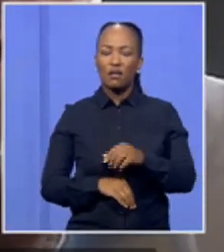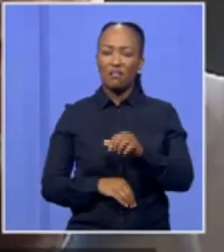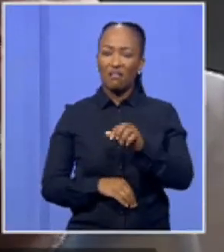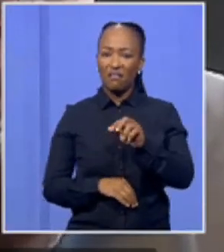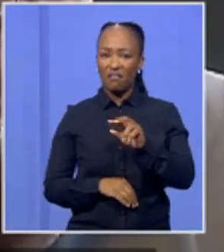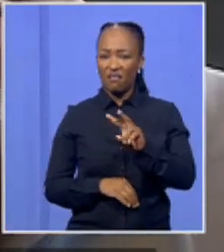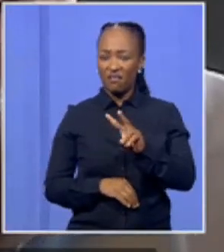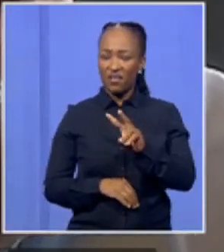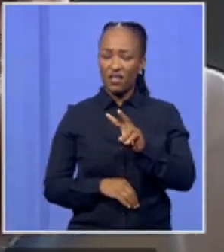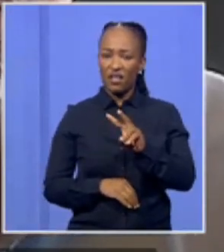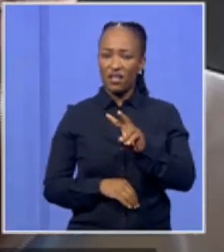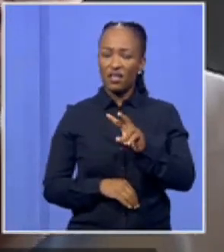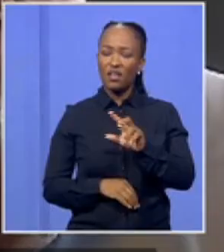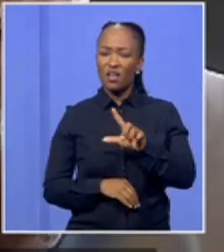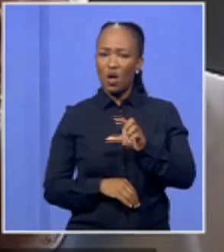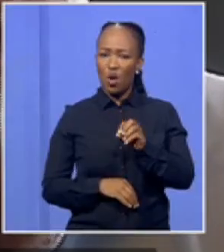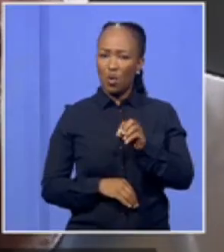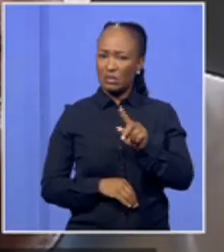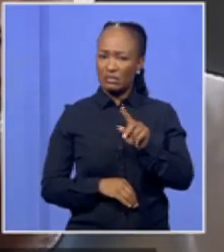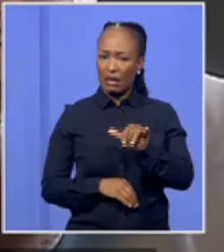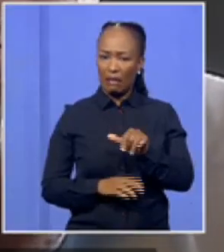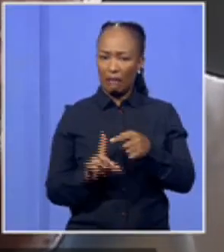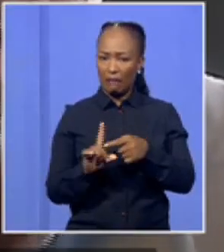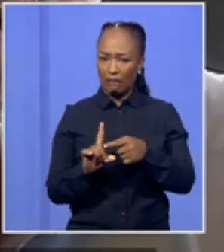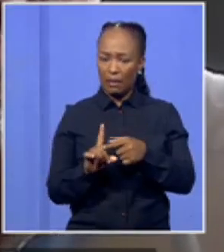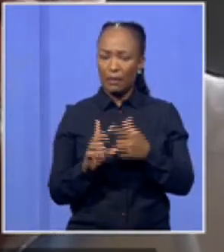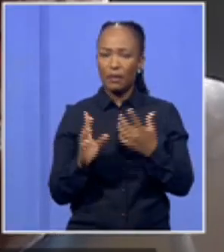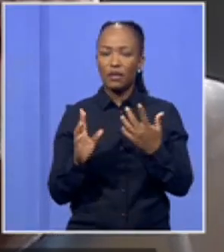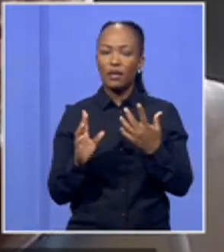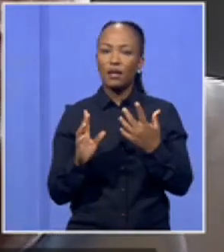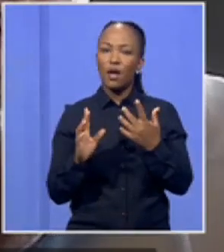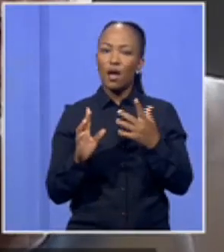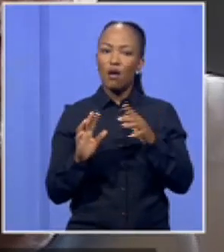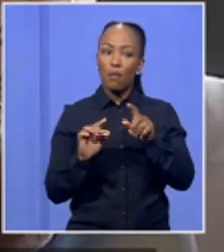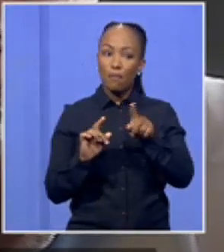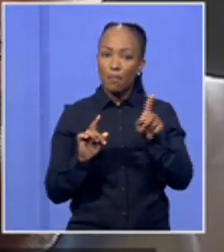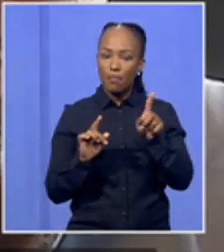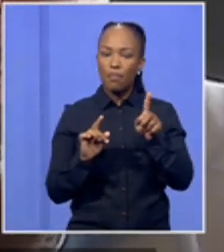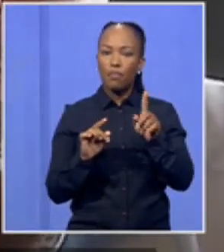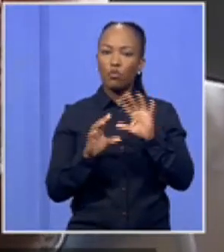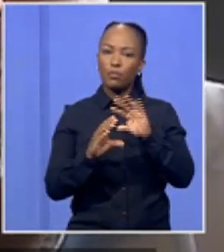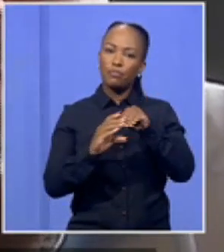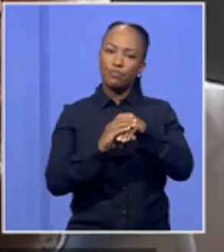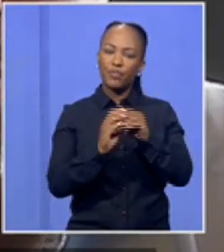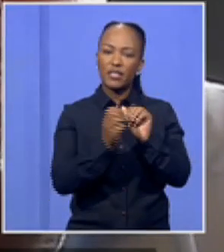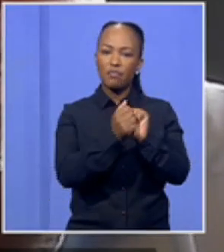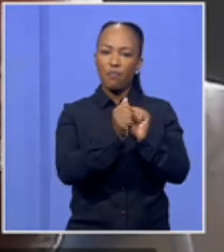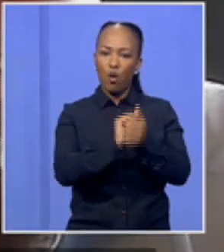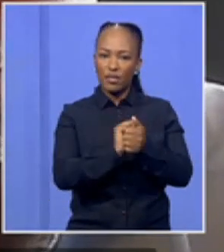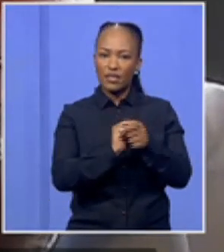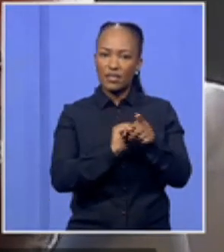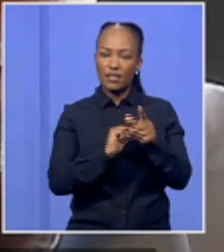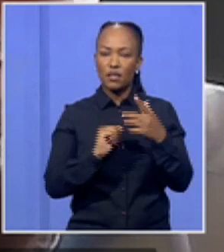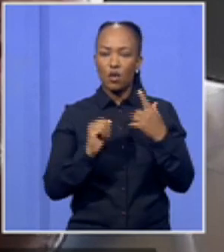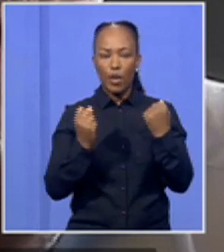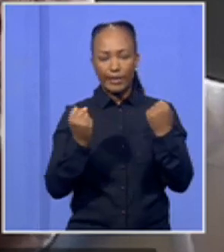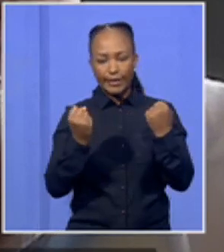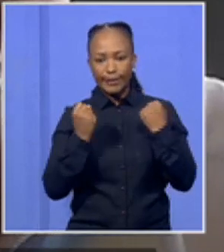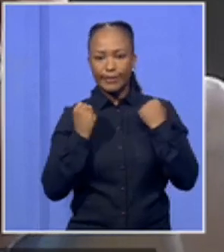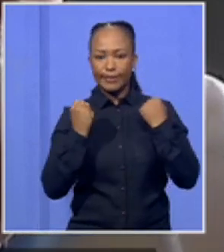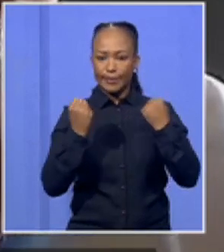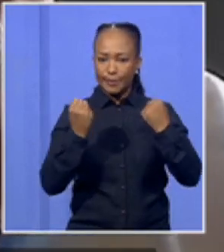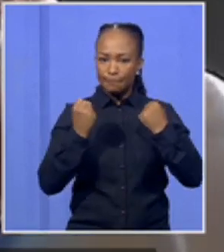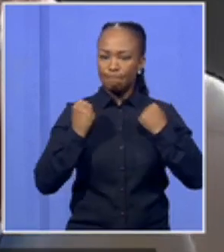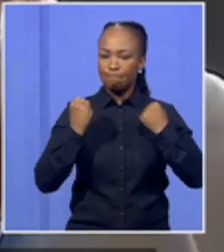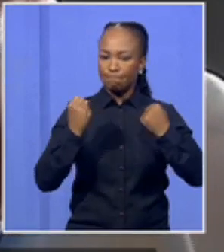an increasing role in for athletes and people exercising at high level, because doing so they are increasing their